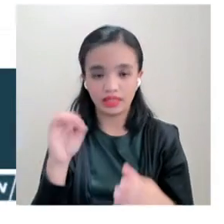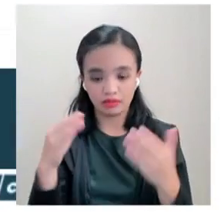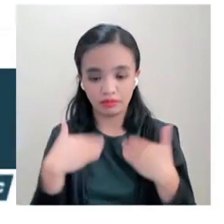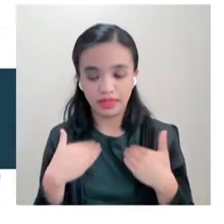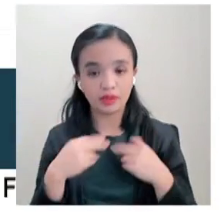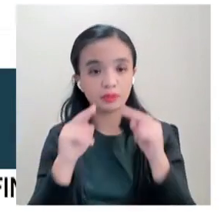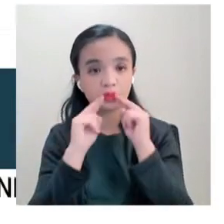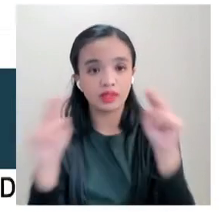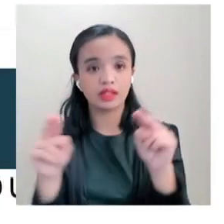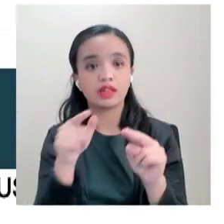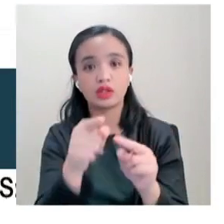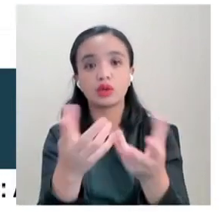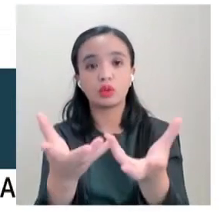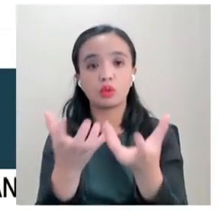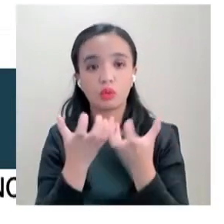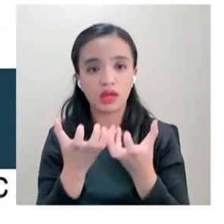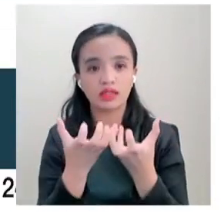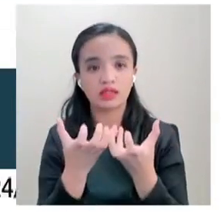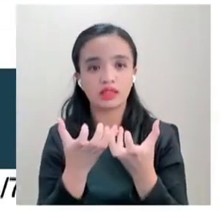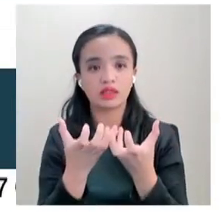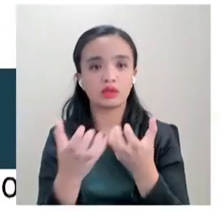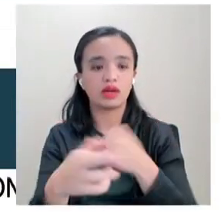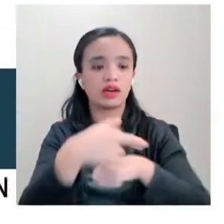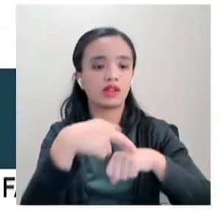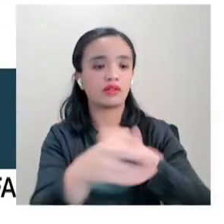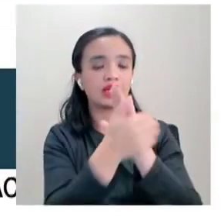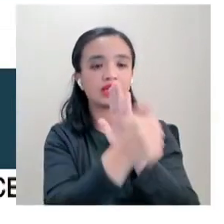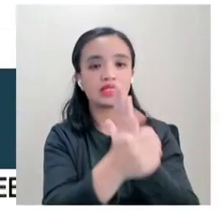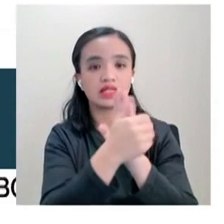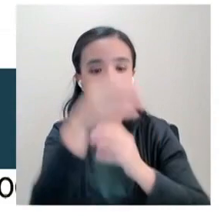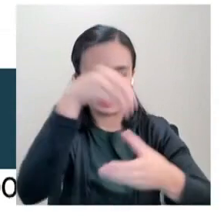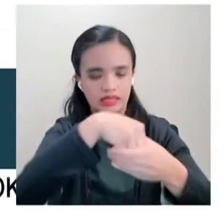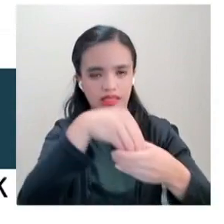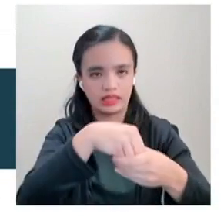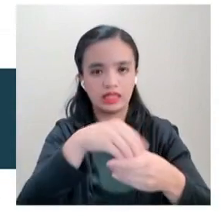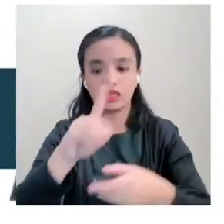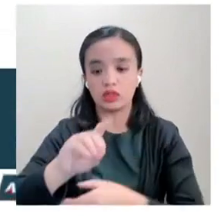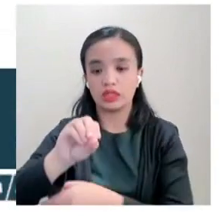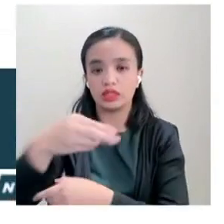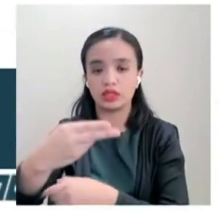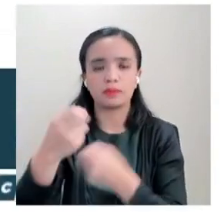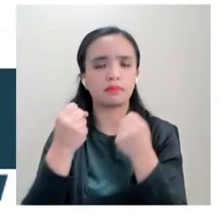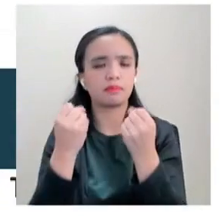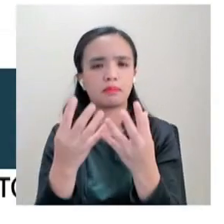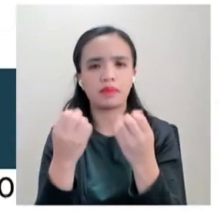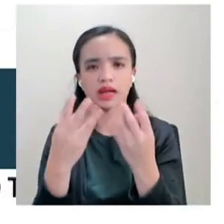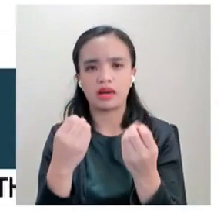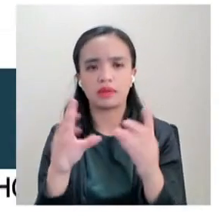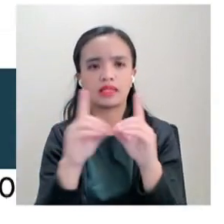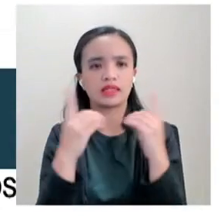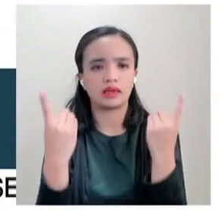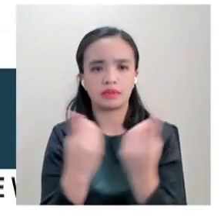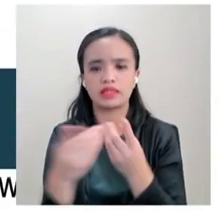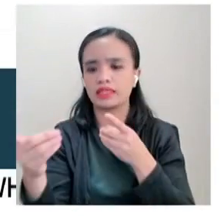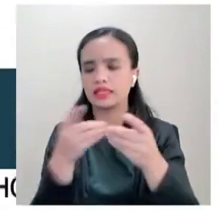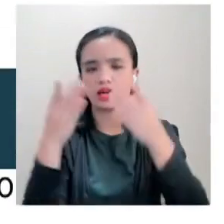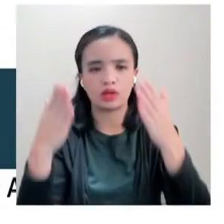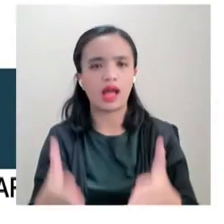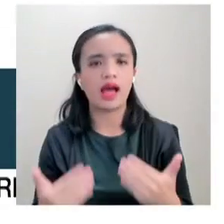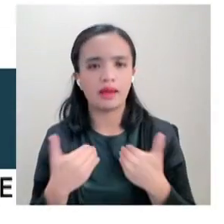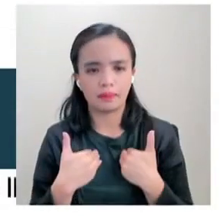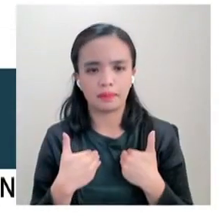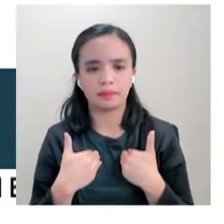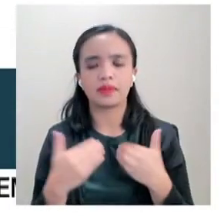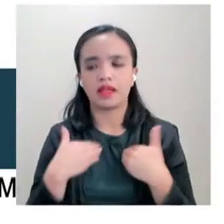would like to refer to the experts inside your institution. So in the Department of Health, marami pong bureaus at directors yan. And they have their